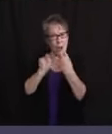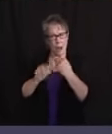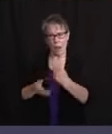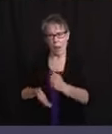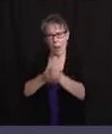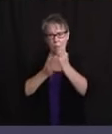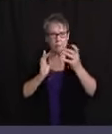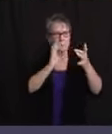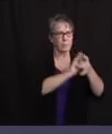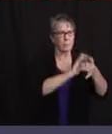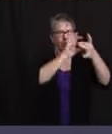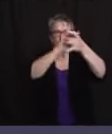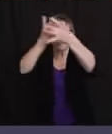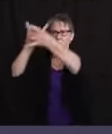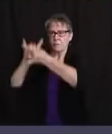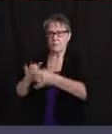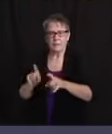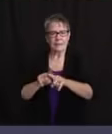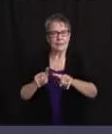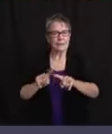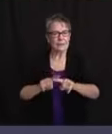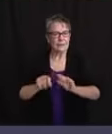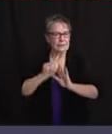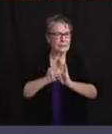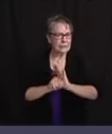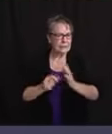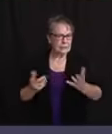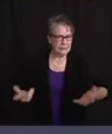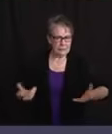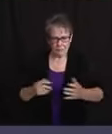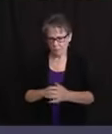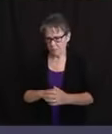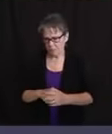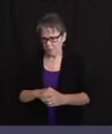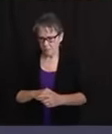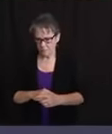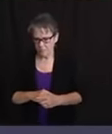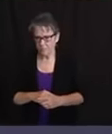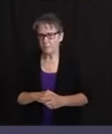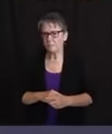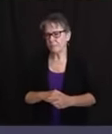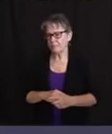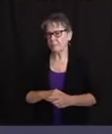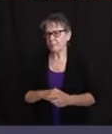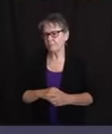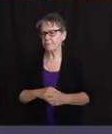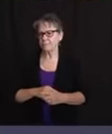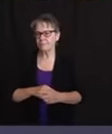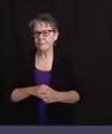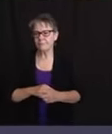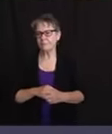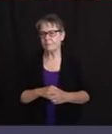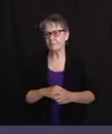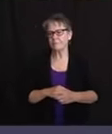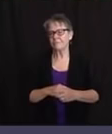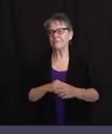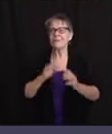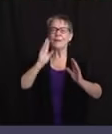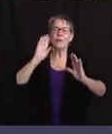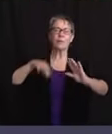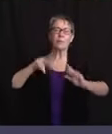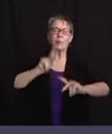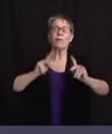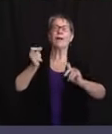the specifics of it, they will appreciate, whether it's bridges that are way old in the Parkway or